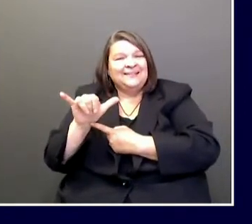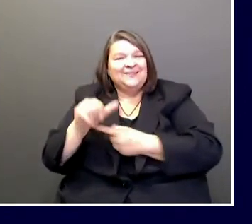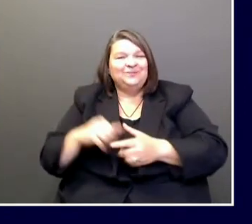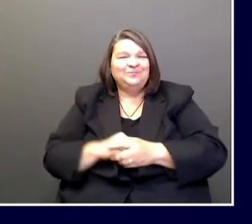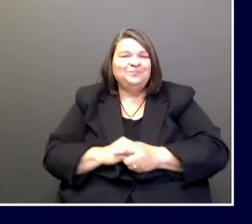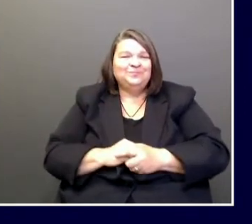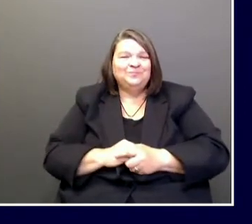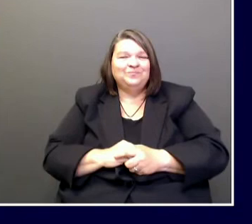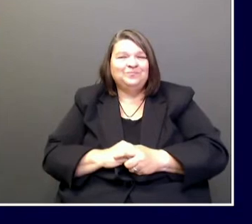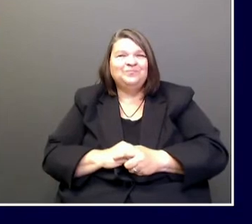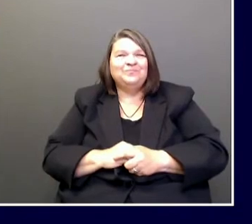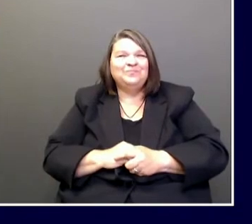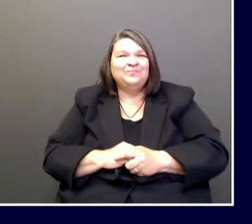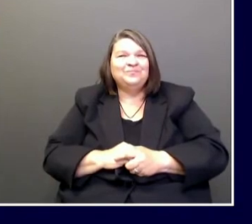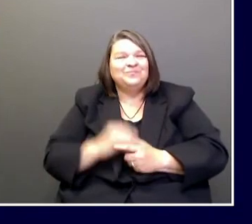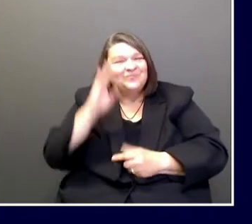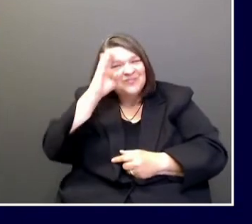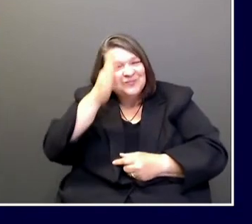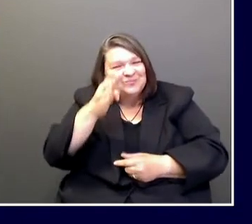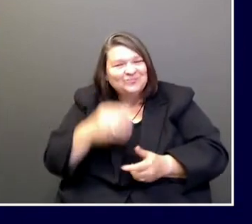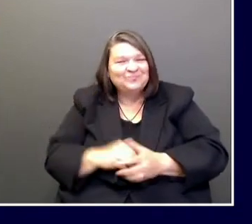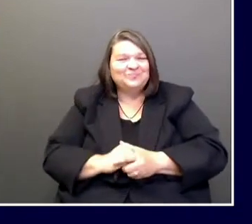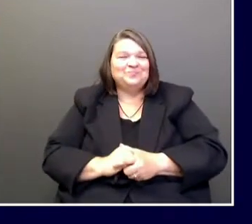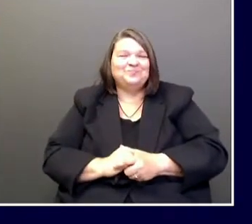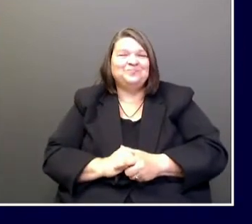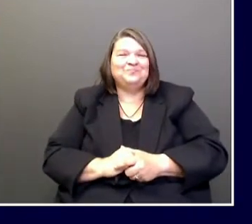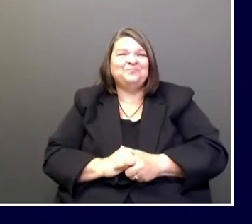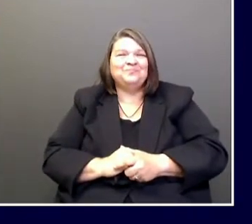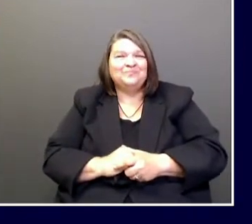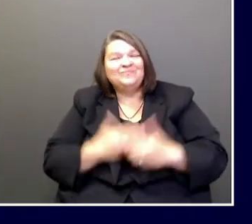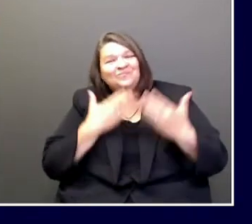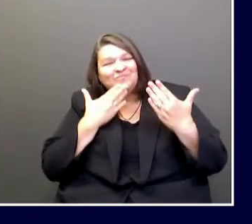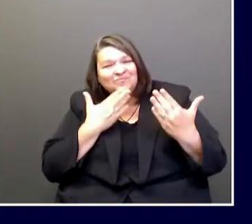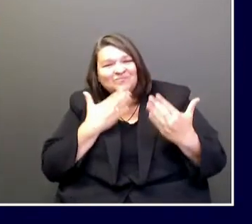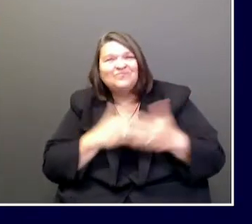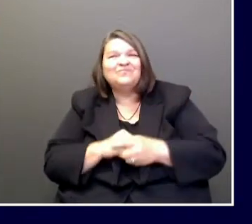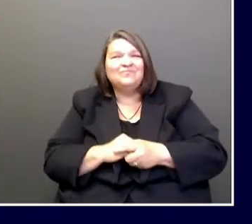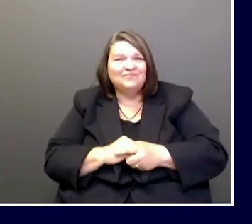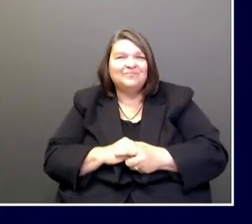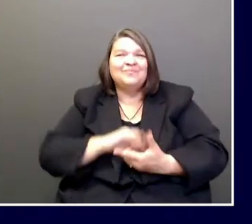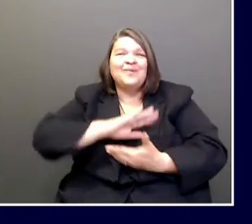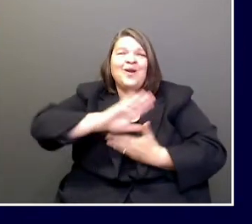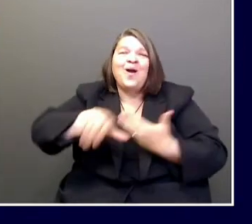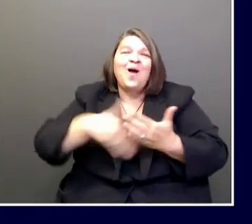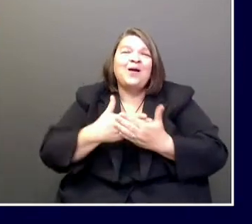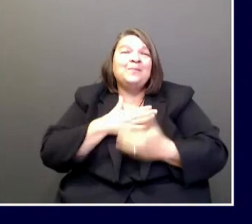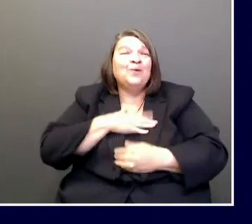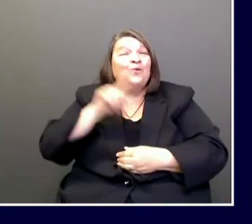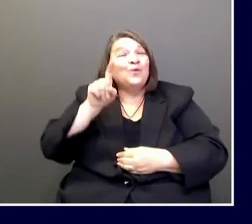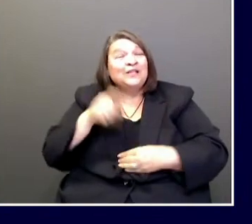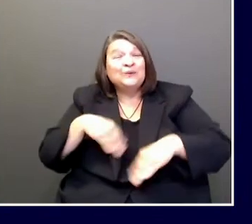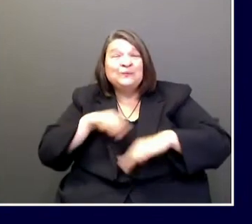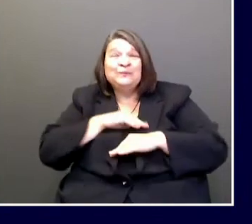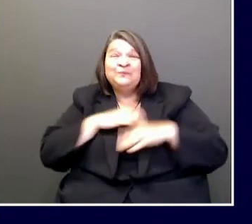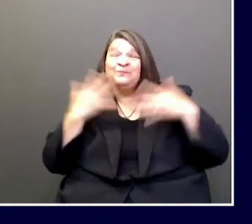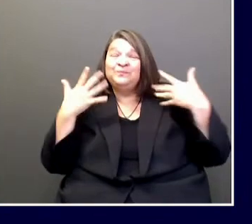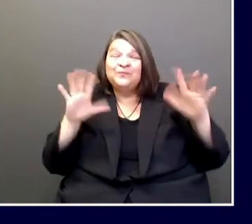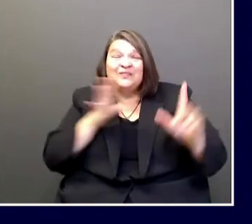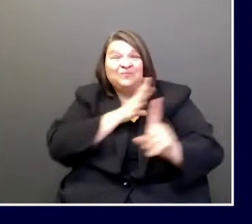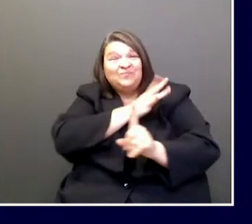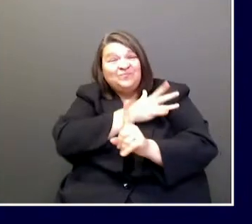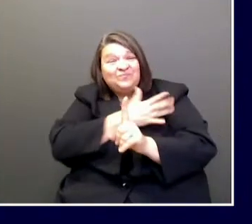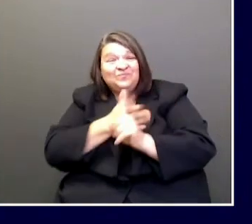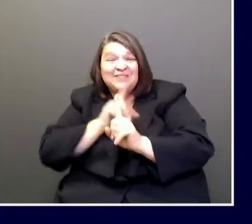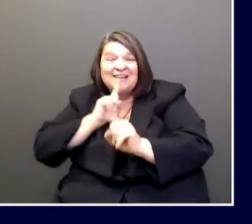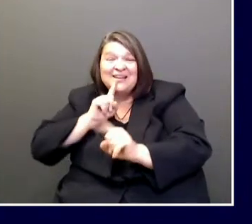Hi, Dr. Shah. All of my questions have been answered. Thank you. Sure, thanks, Emily. Jessica, over at the BDN. Thank you,